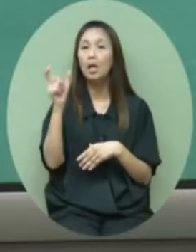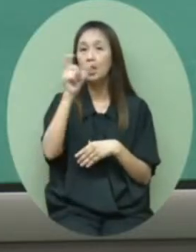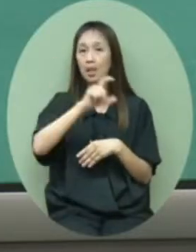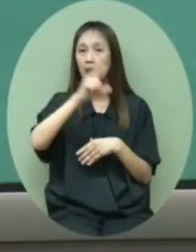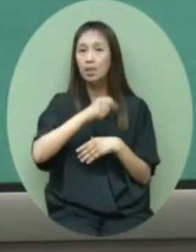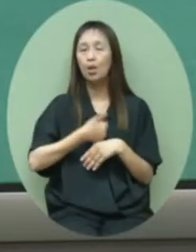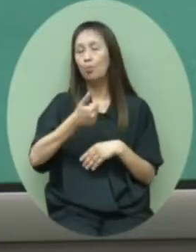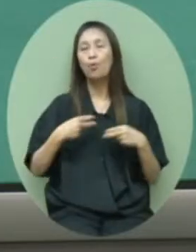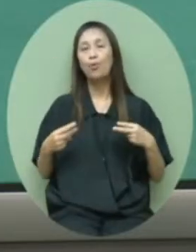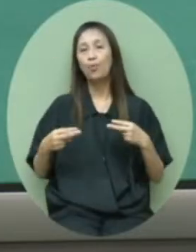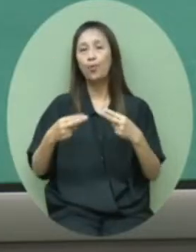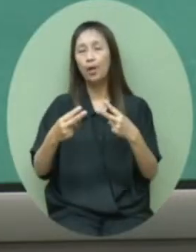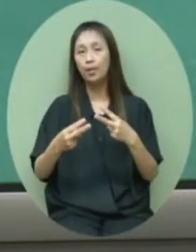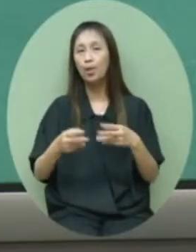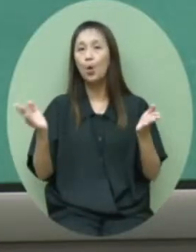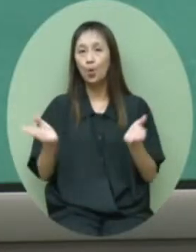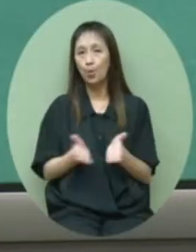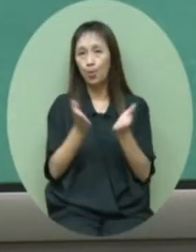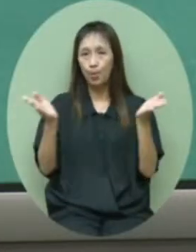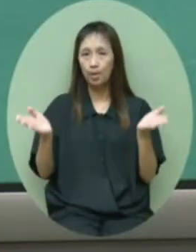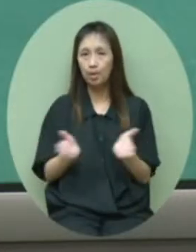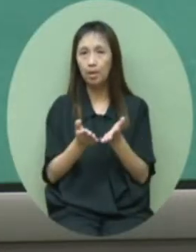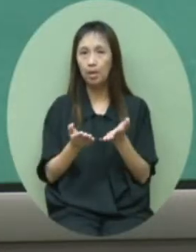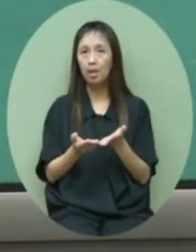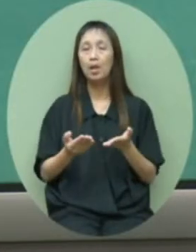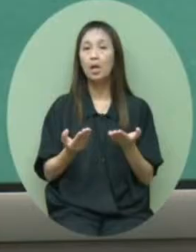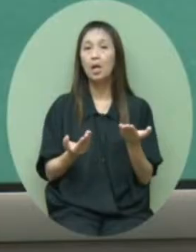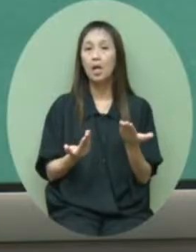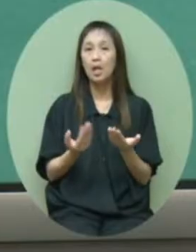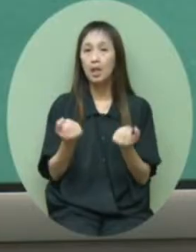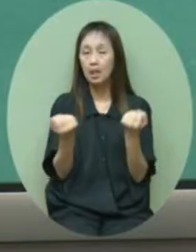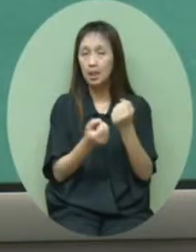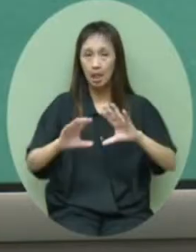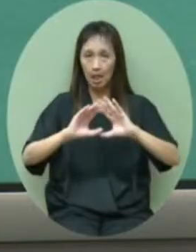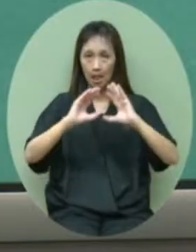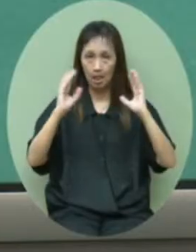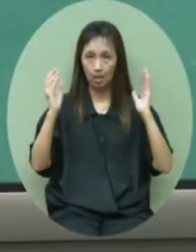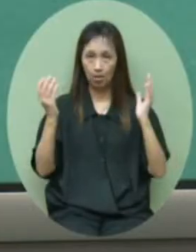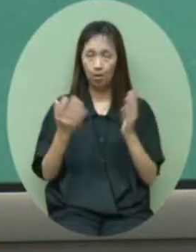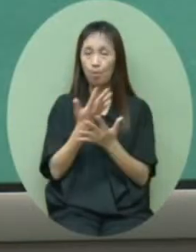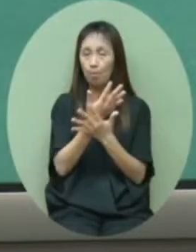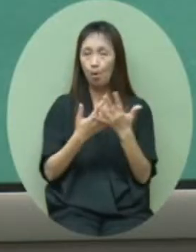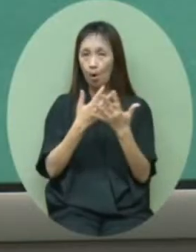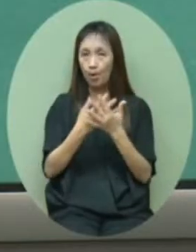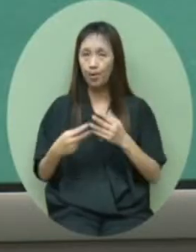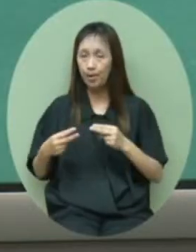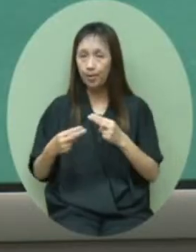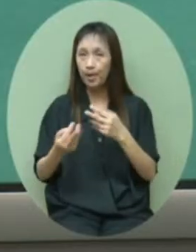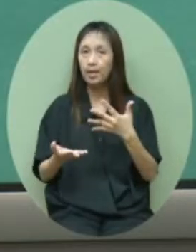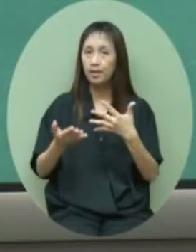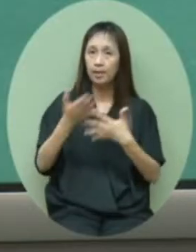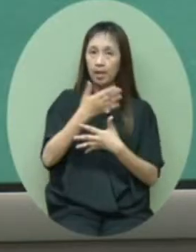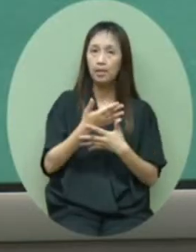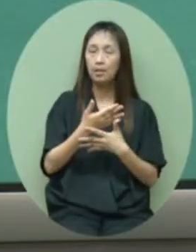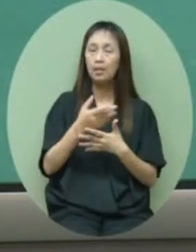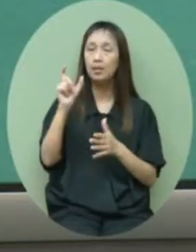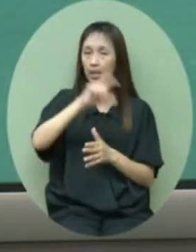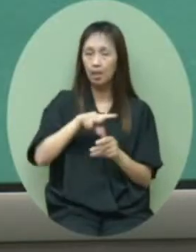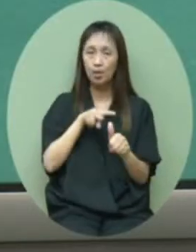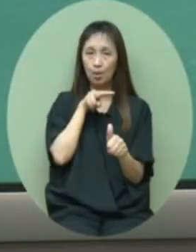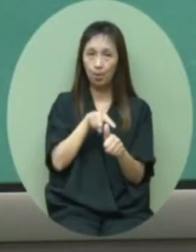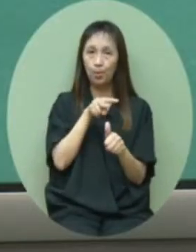ensure the safety of passengers. At the same time, we want to encourage better development of taxis, in particular,